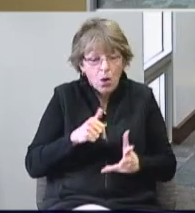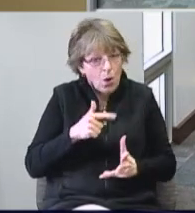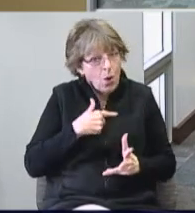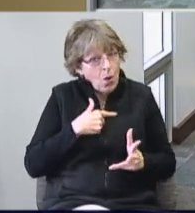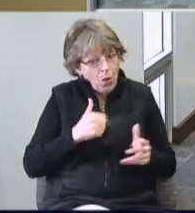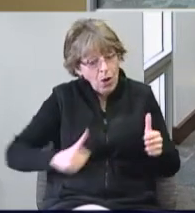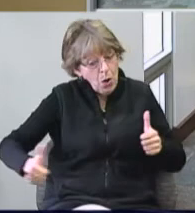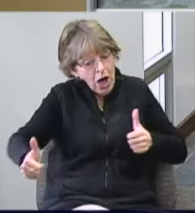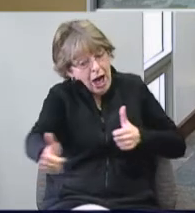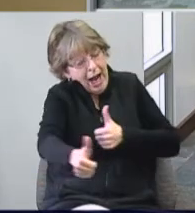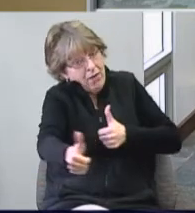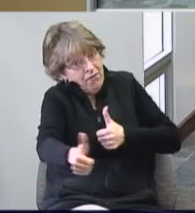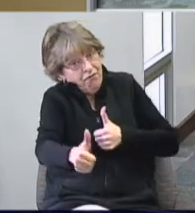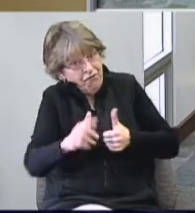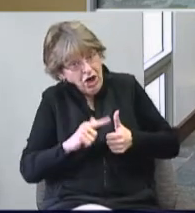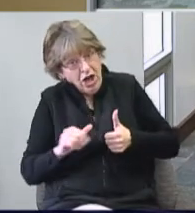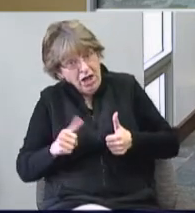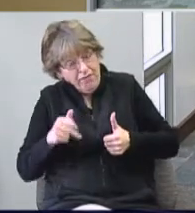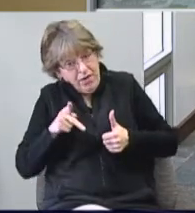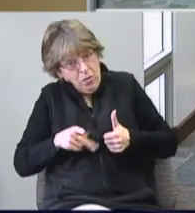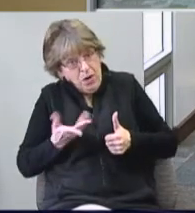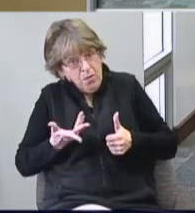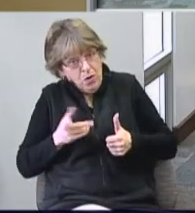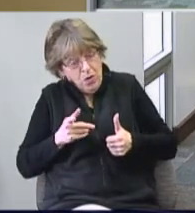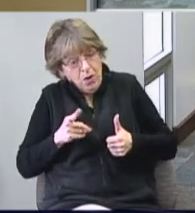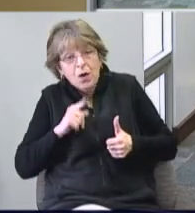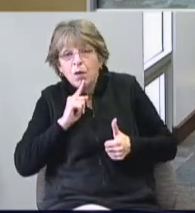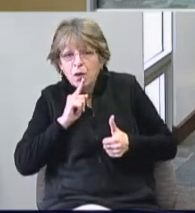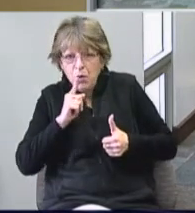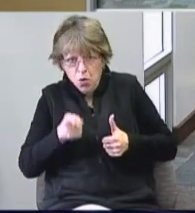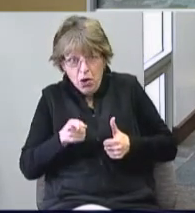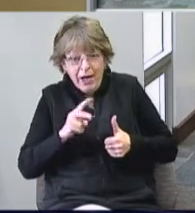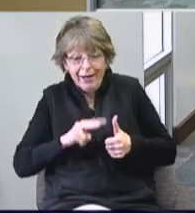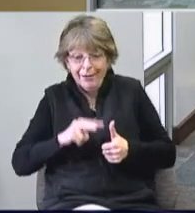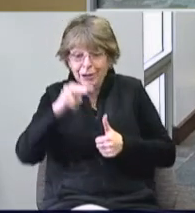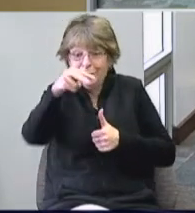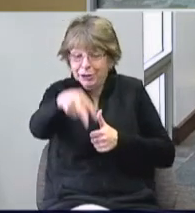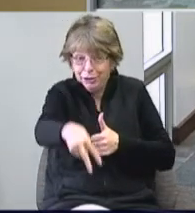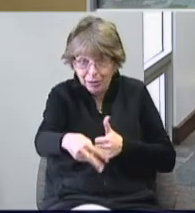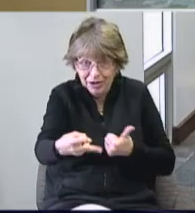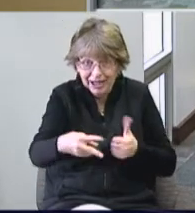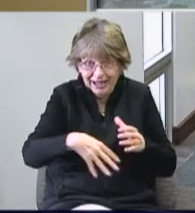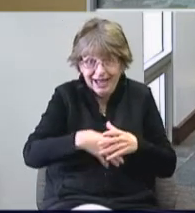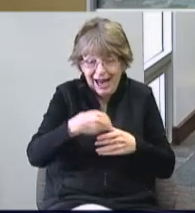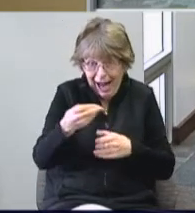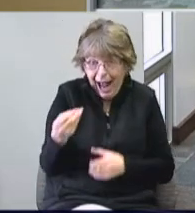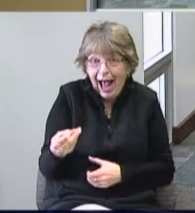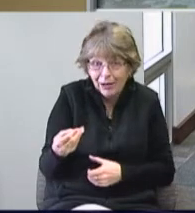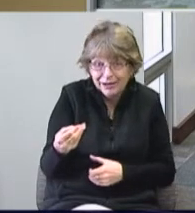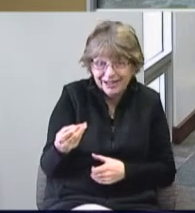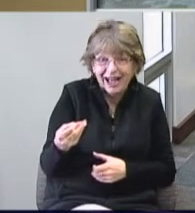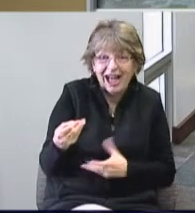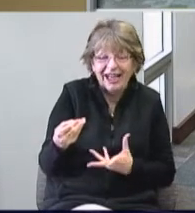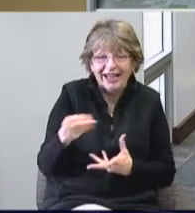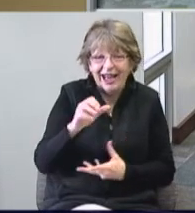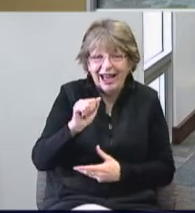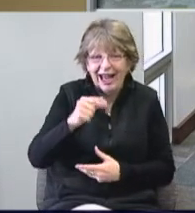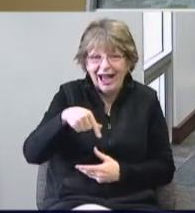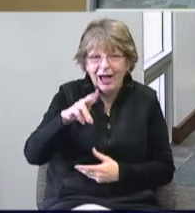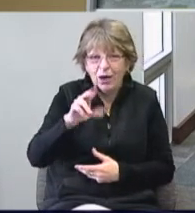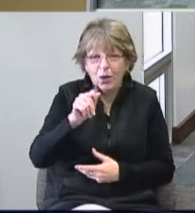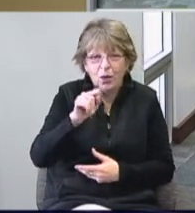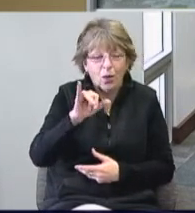We were the first ones to really dive into the outdoor aquatic center, and now there's so much competition that it's